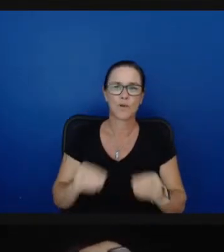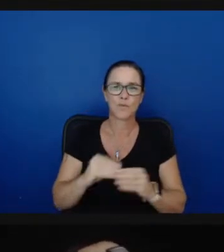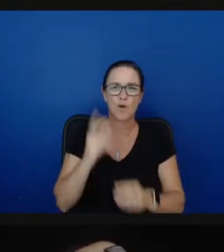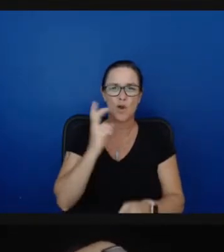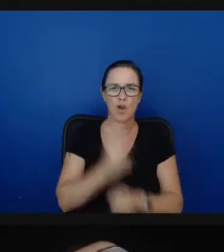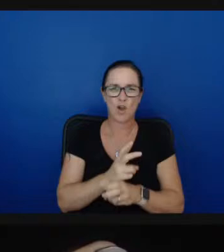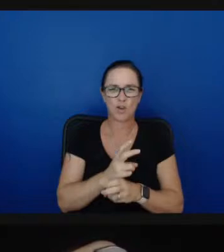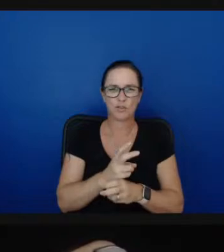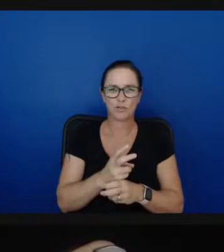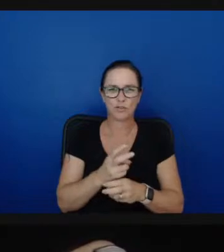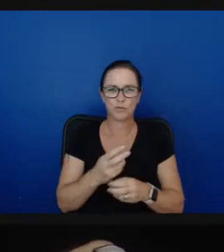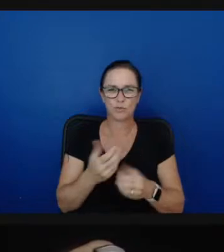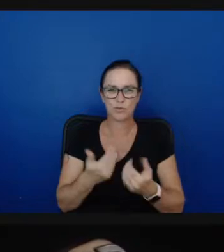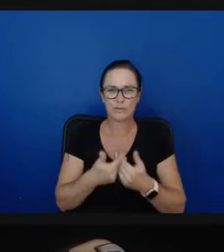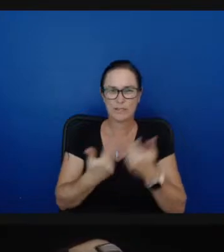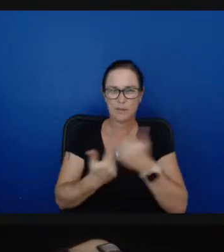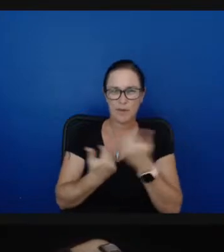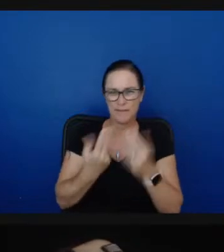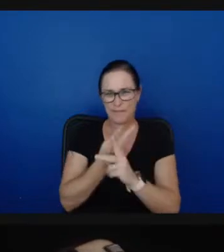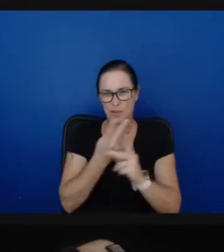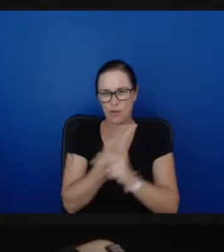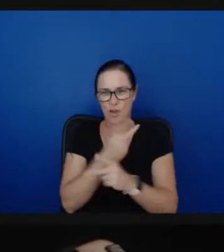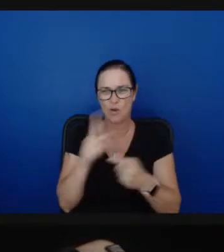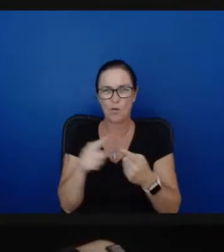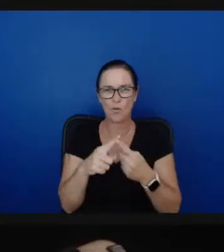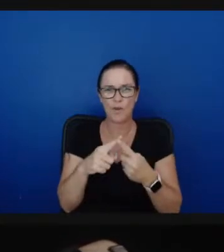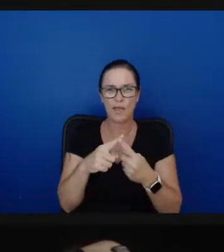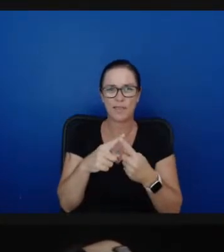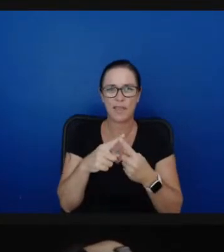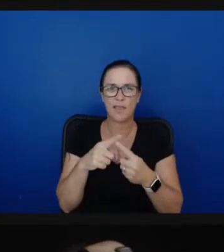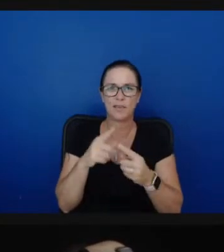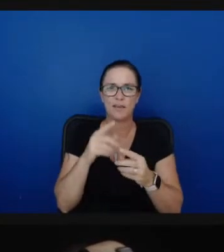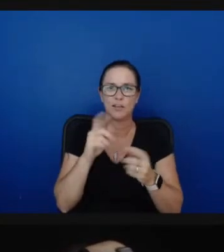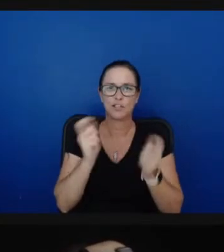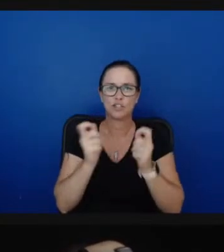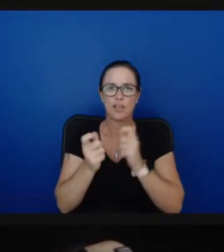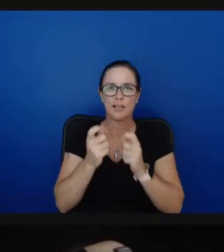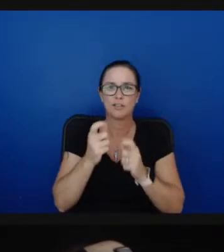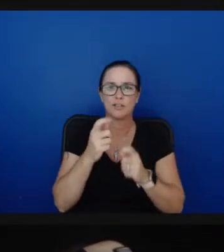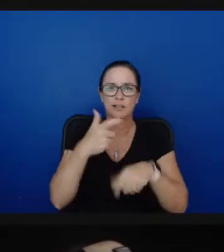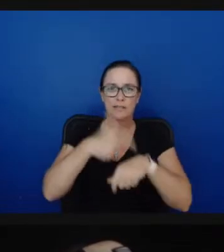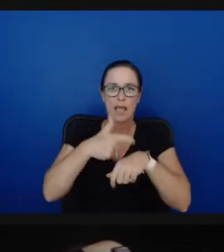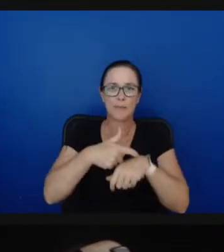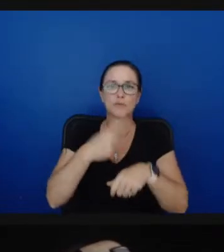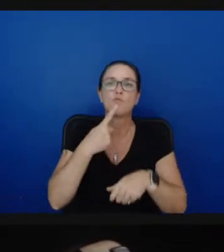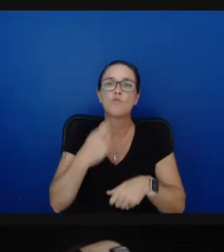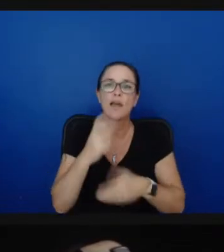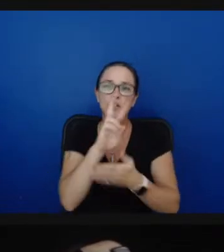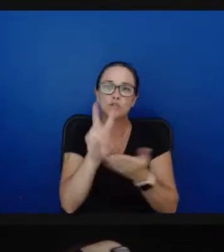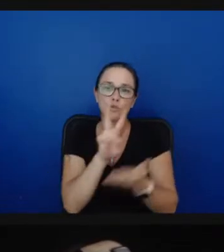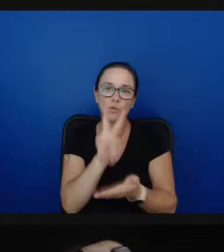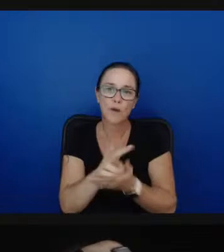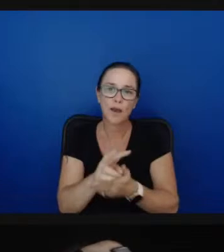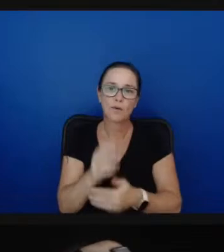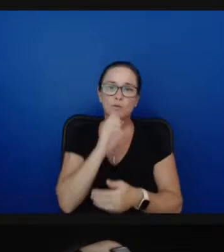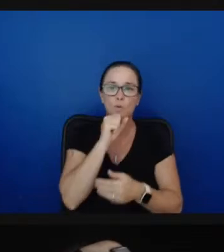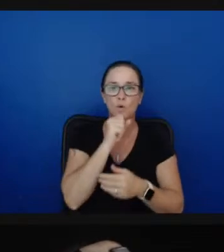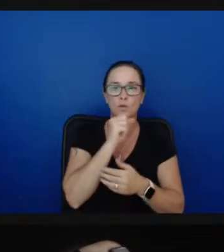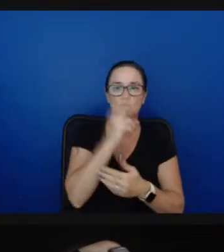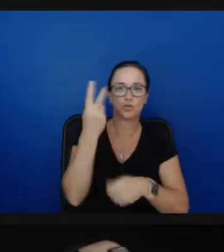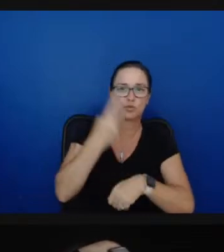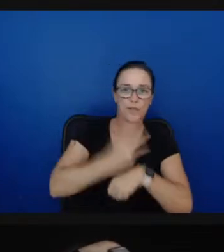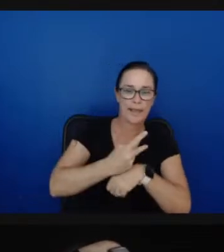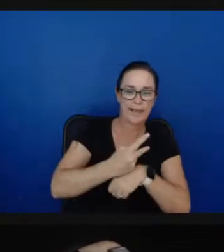or when they're colored by time. Right? The red ones are in the last 2 hours, the orange ones in the last 2 days,